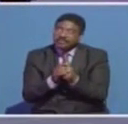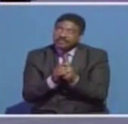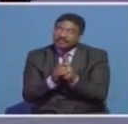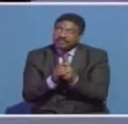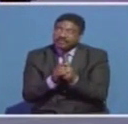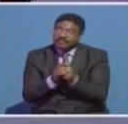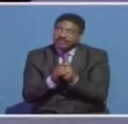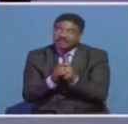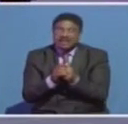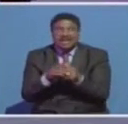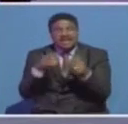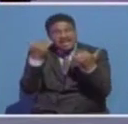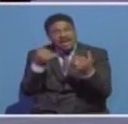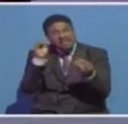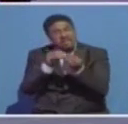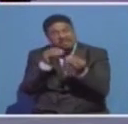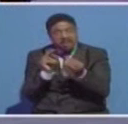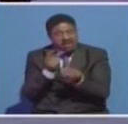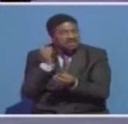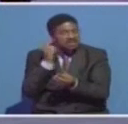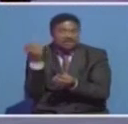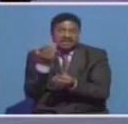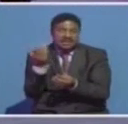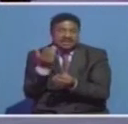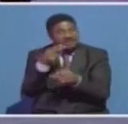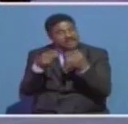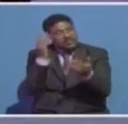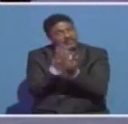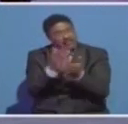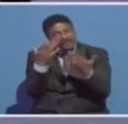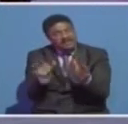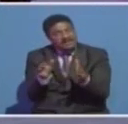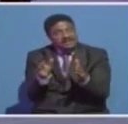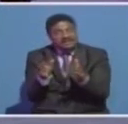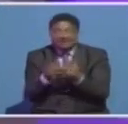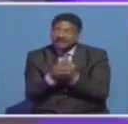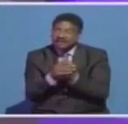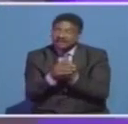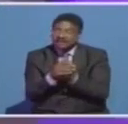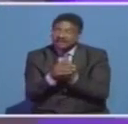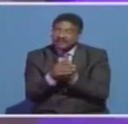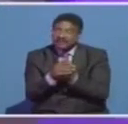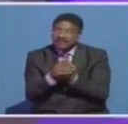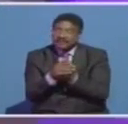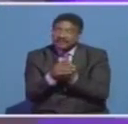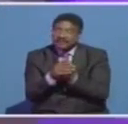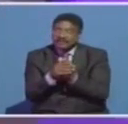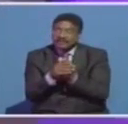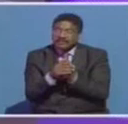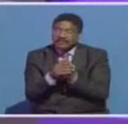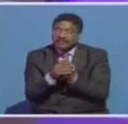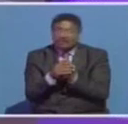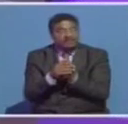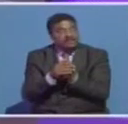and so on. We don't hear much about them now. Is it a forgotten area? No, certainly not. In fact, the activity